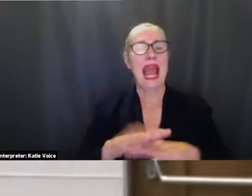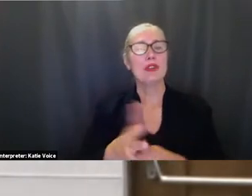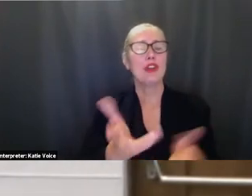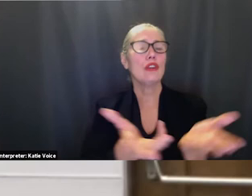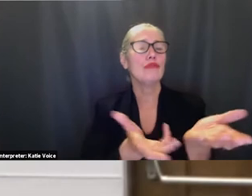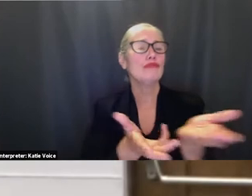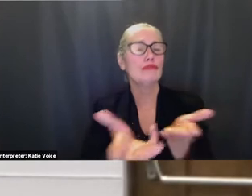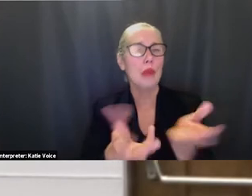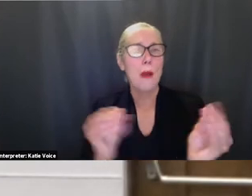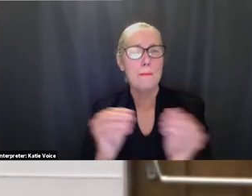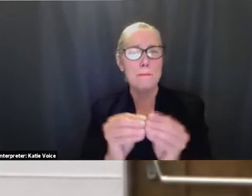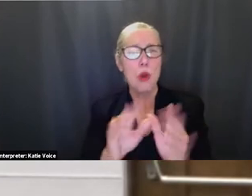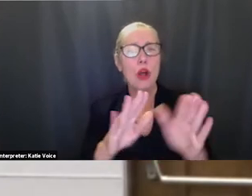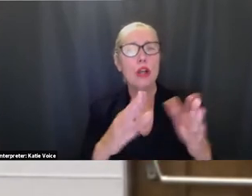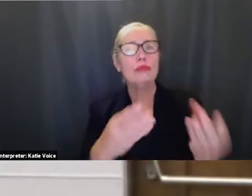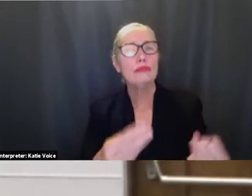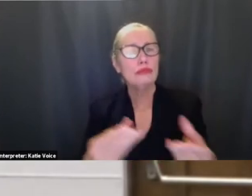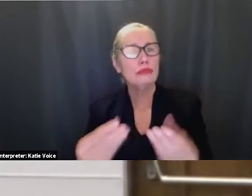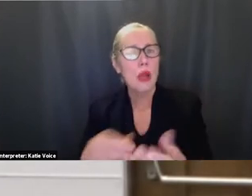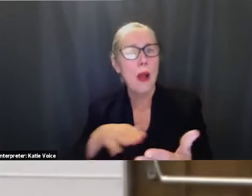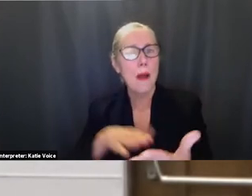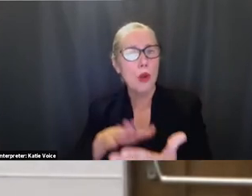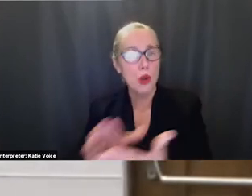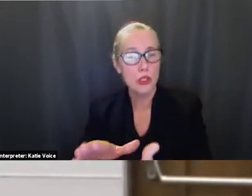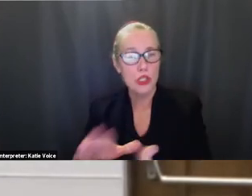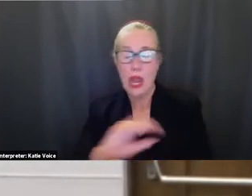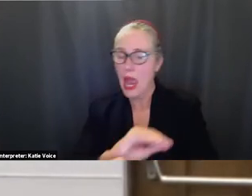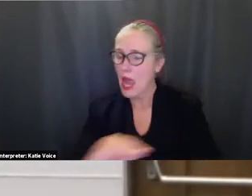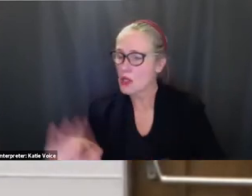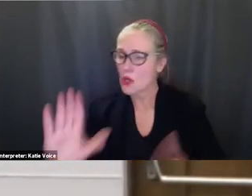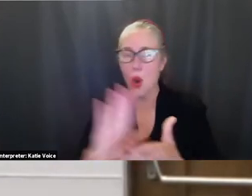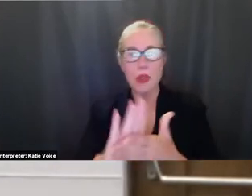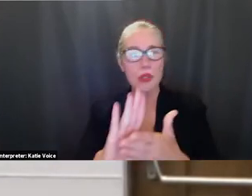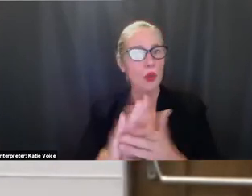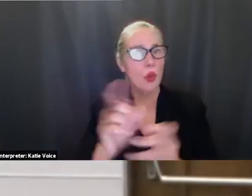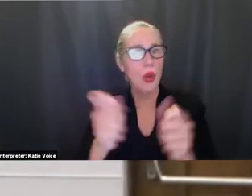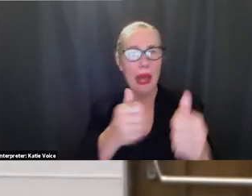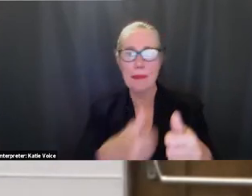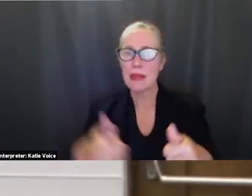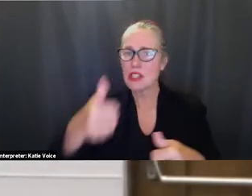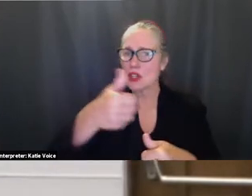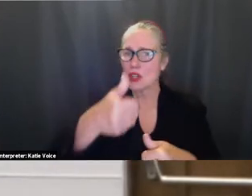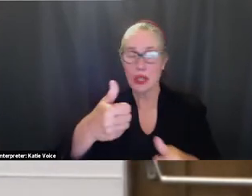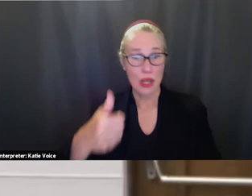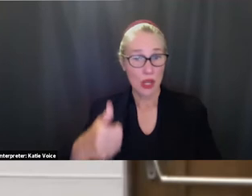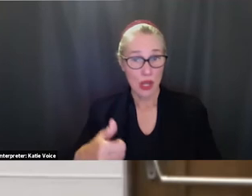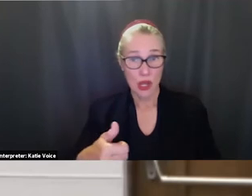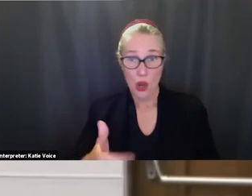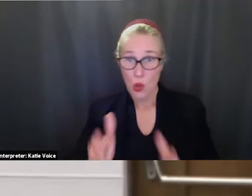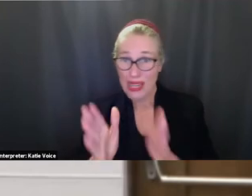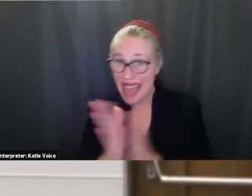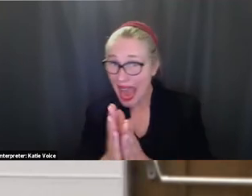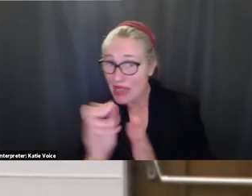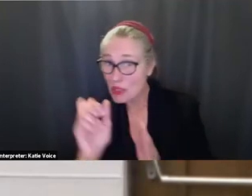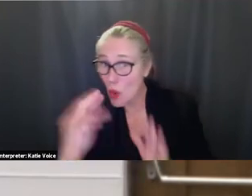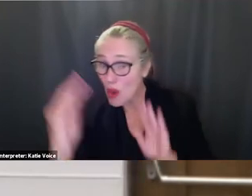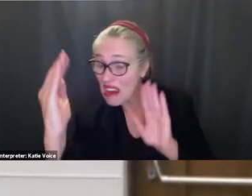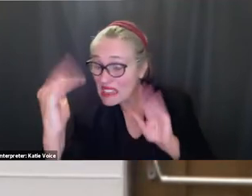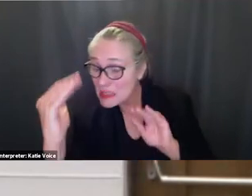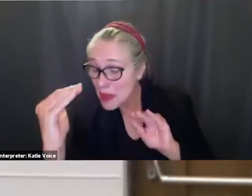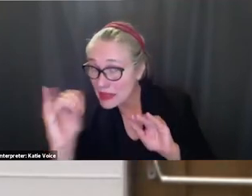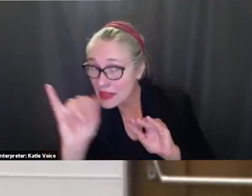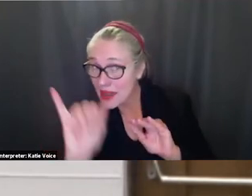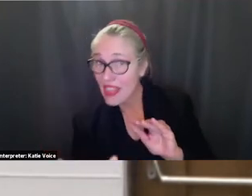approach in addition it was agreed that no school administrator would ask or expect the school resource